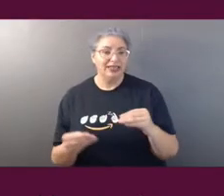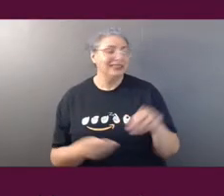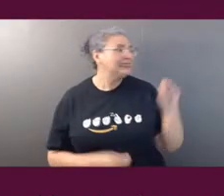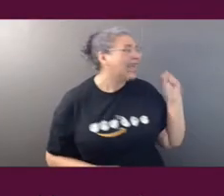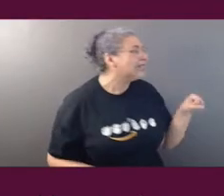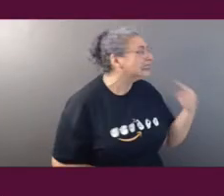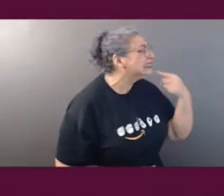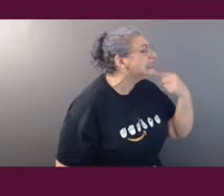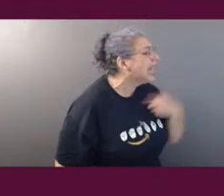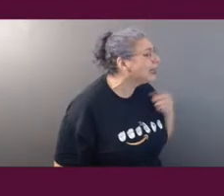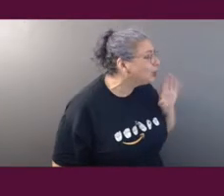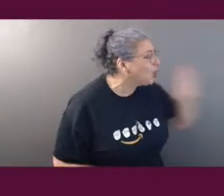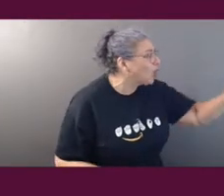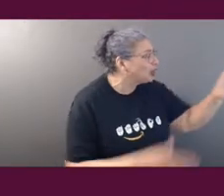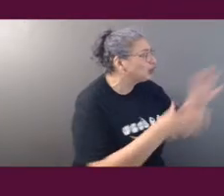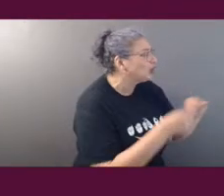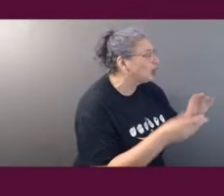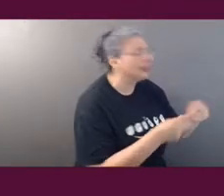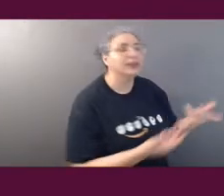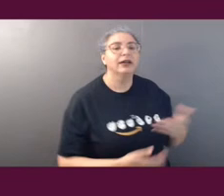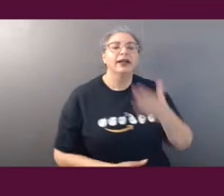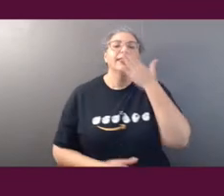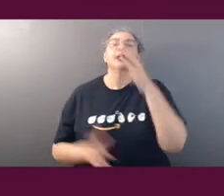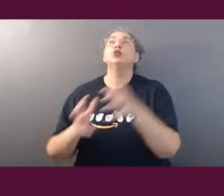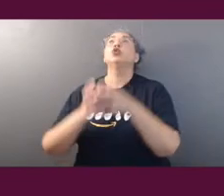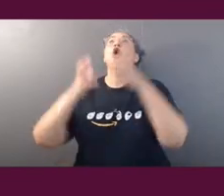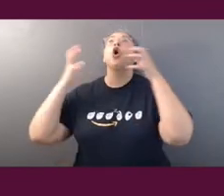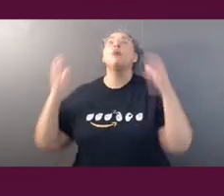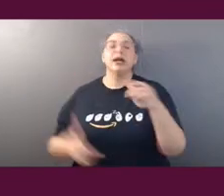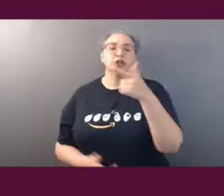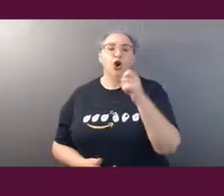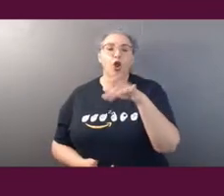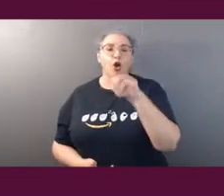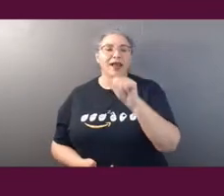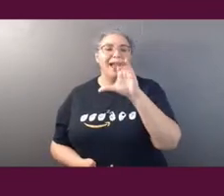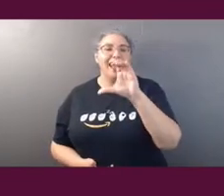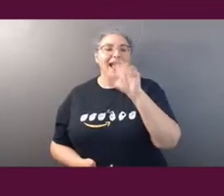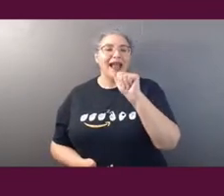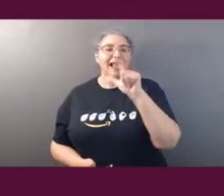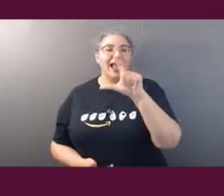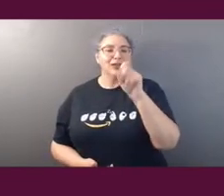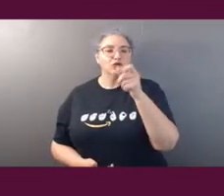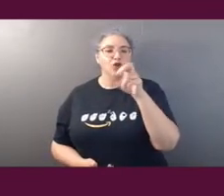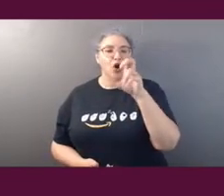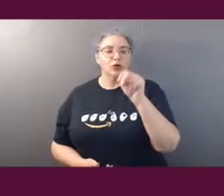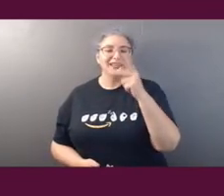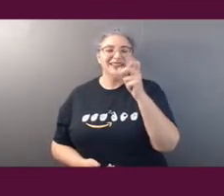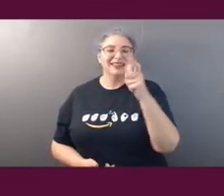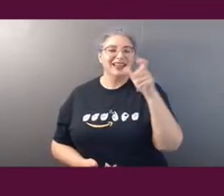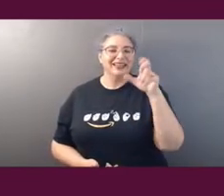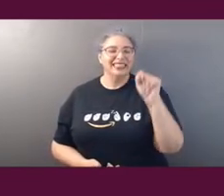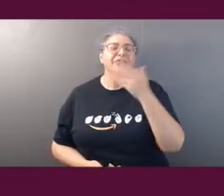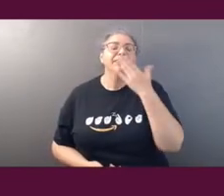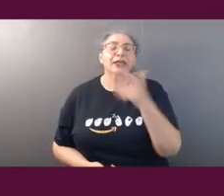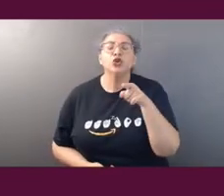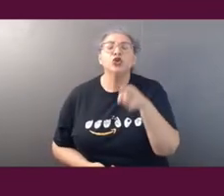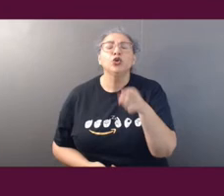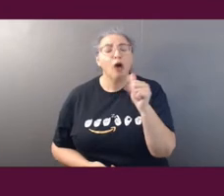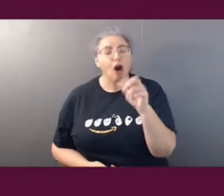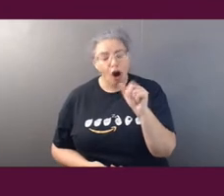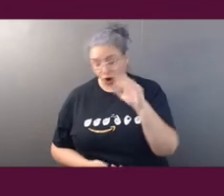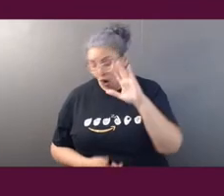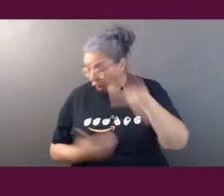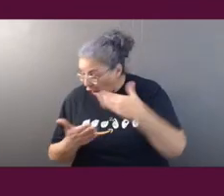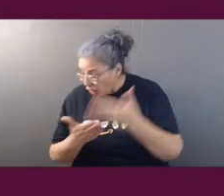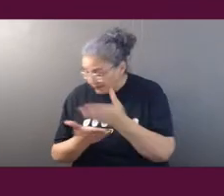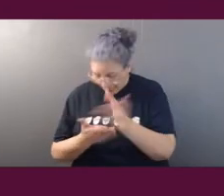Tell the story. Thank you so much, Gloria Calderon. Kellett, you are all the things that are right with